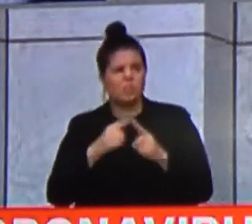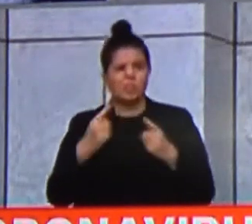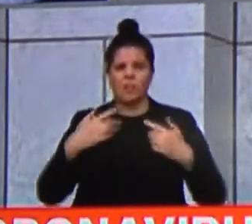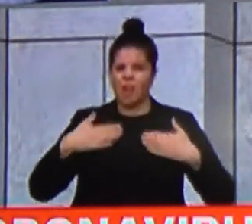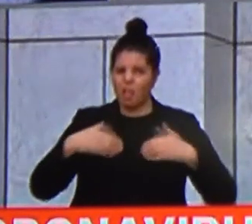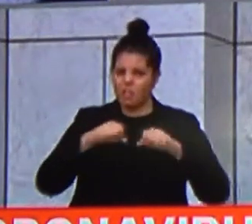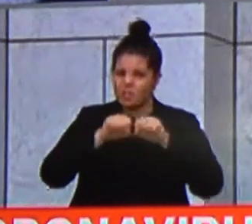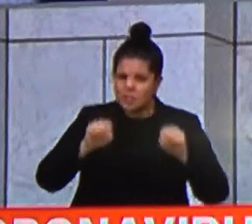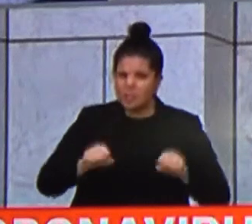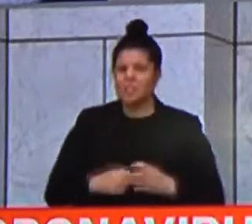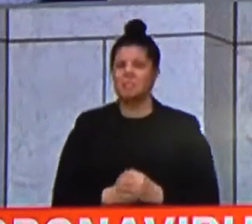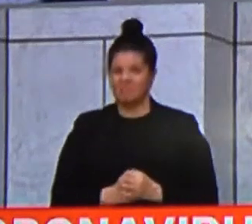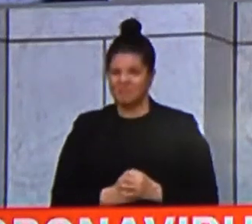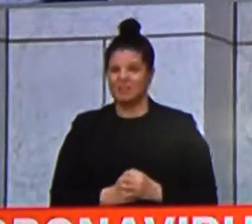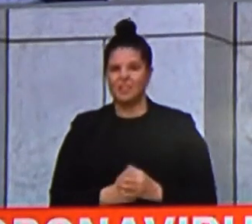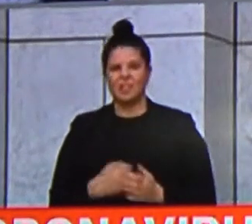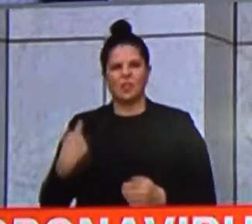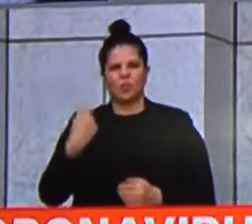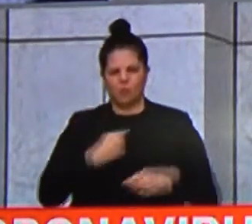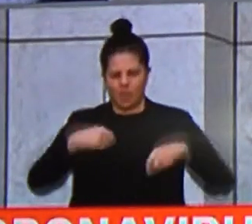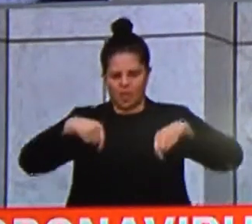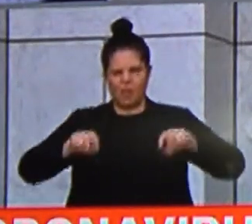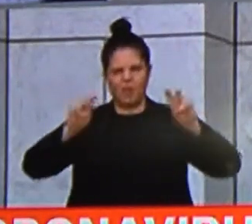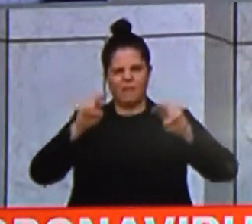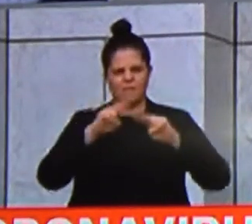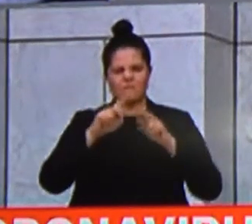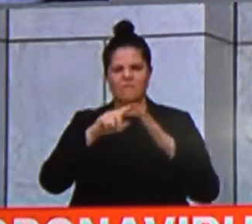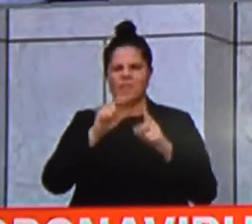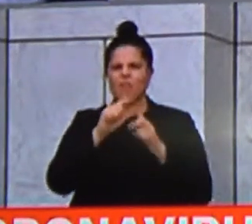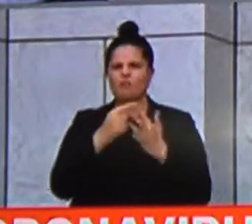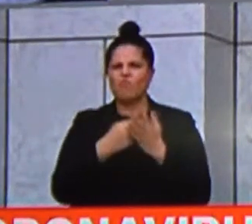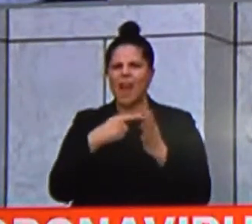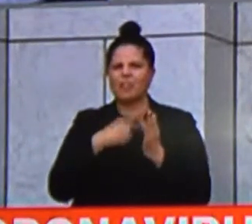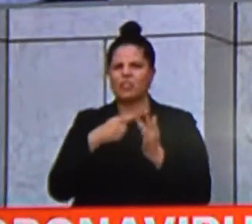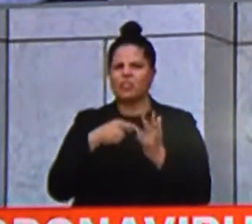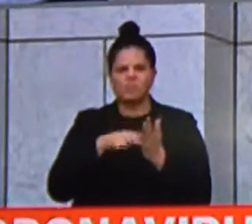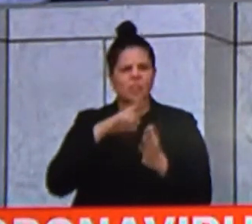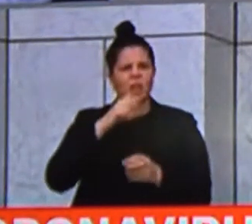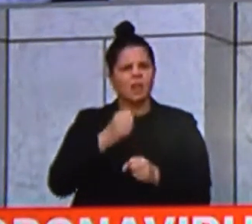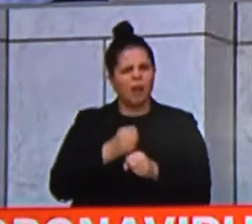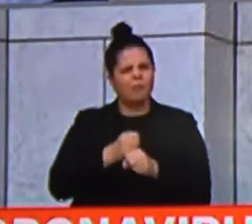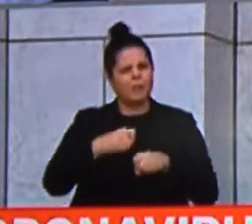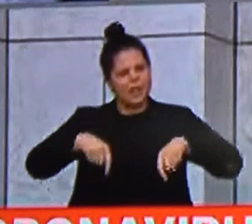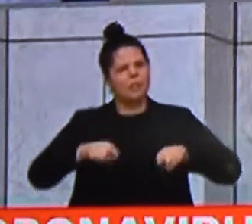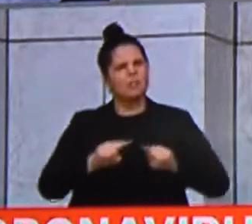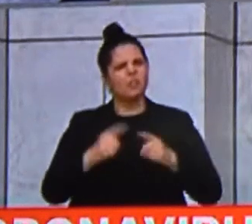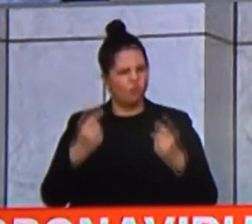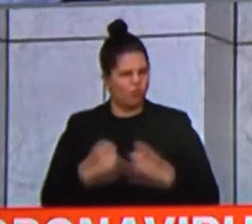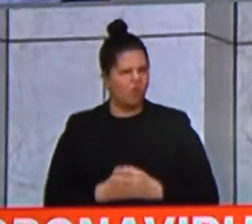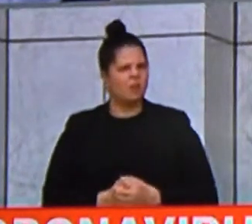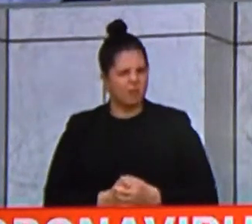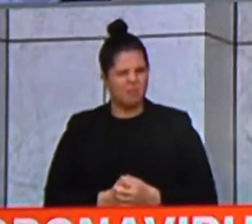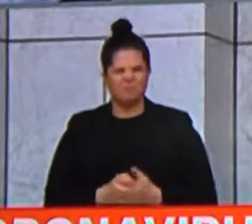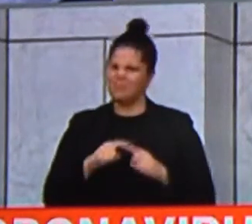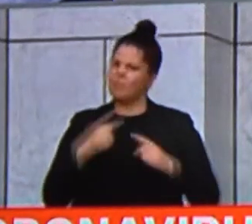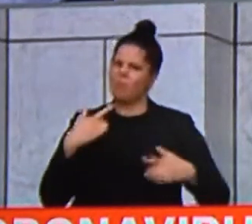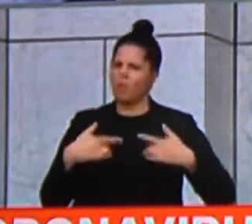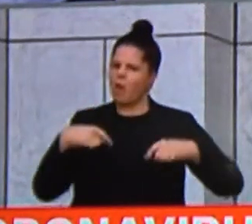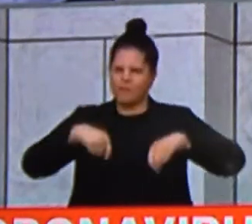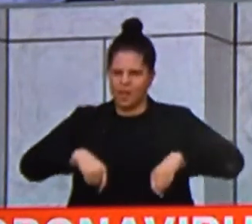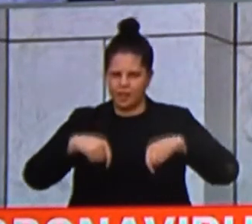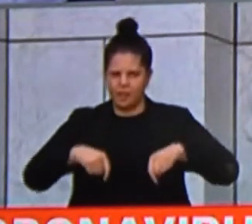have taken place, and we'd be seeking to support people involved in those closures, but we'll advise